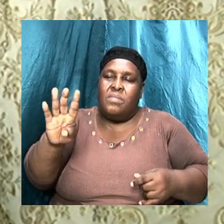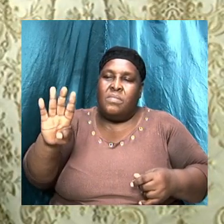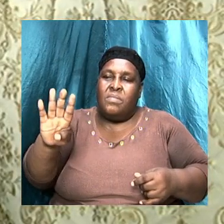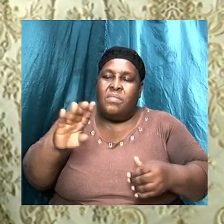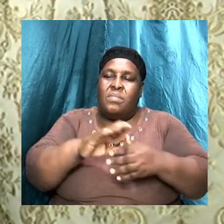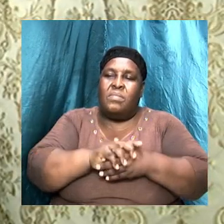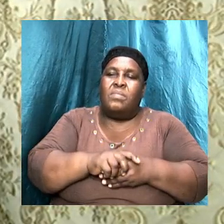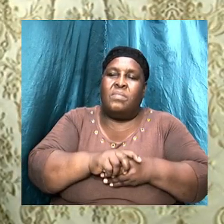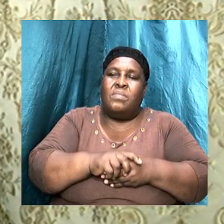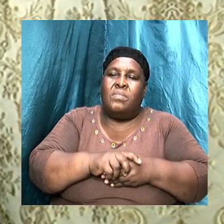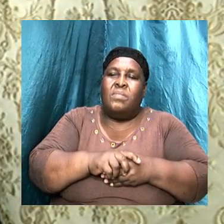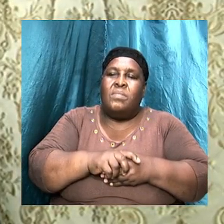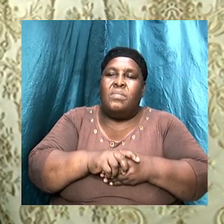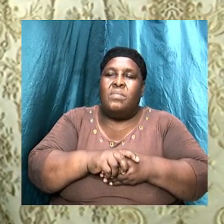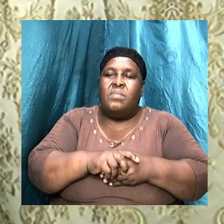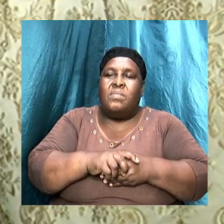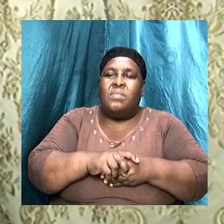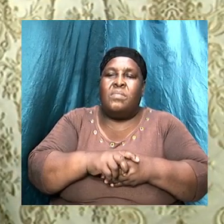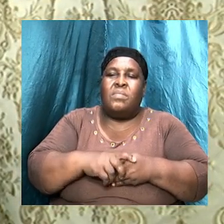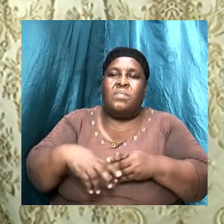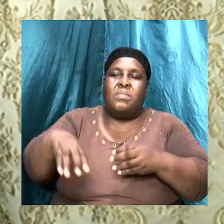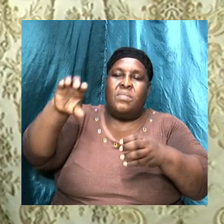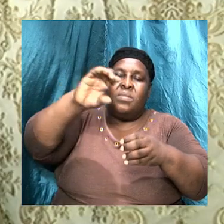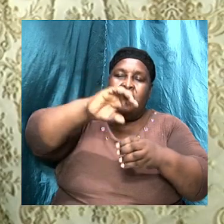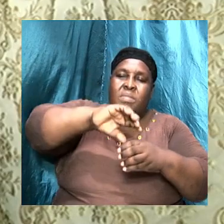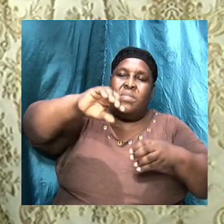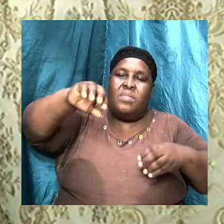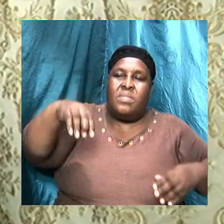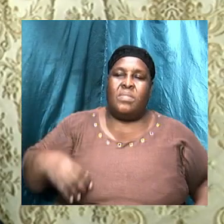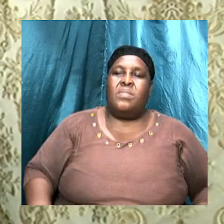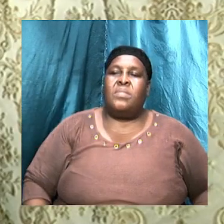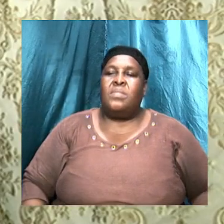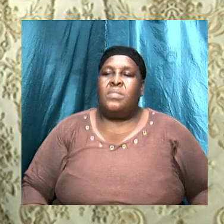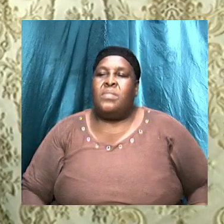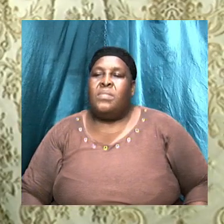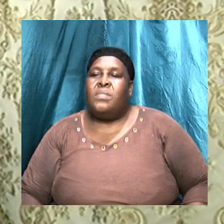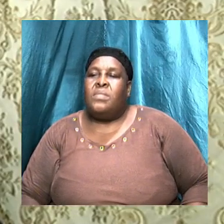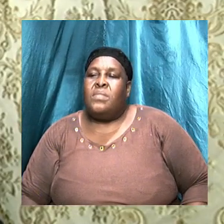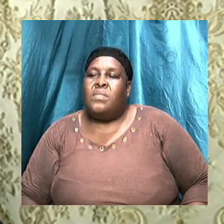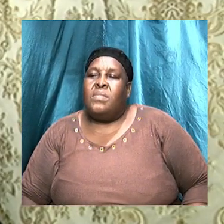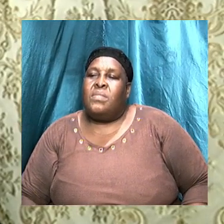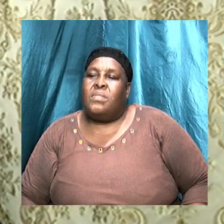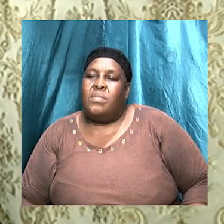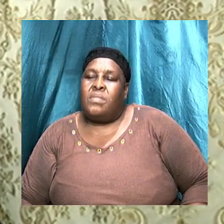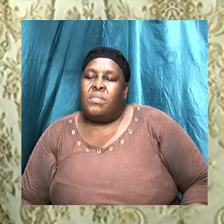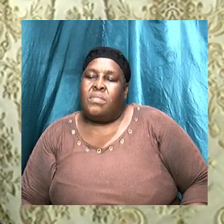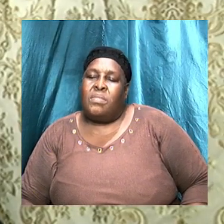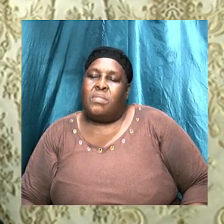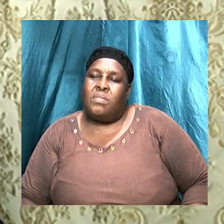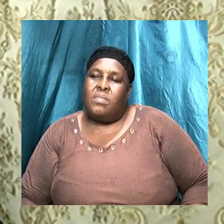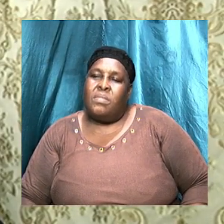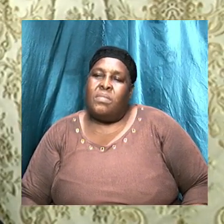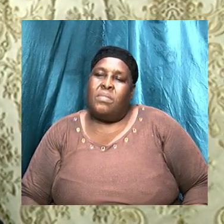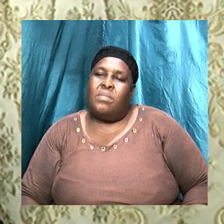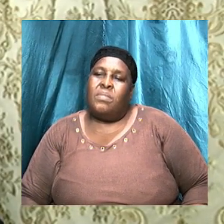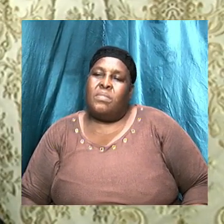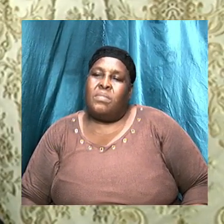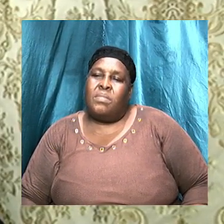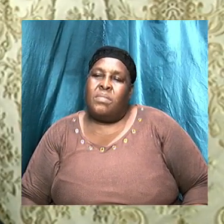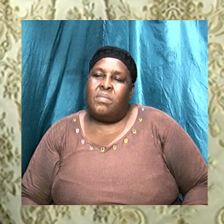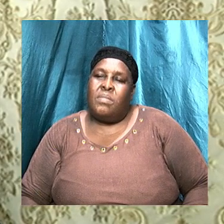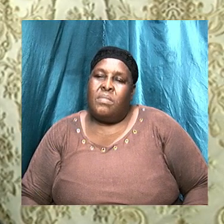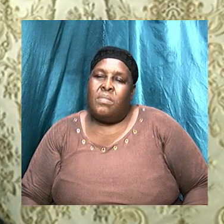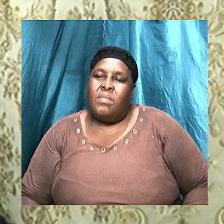the fulfillment of the outpouring of the Holy Spirit happened on the day of Pentecost Acts 2 verses